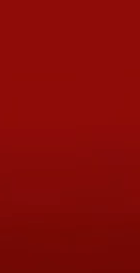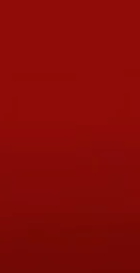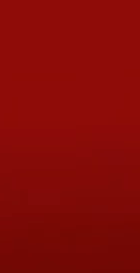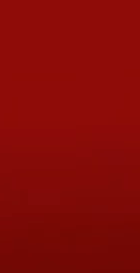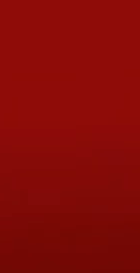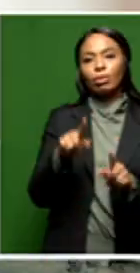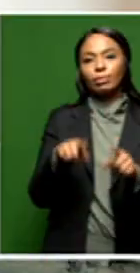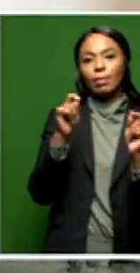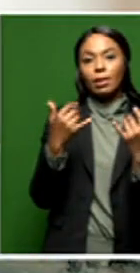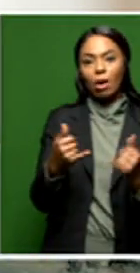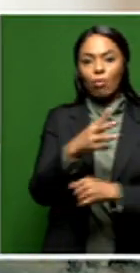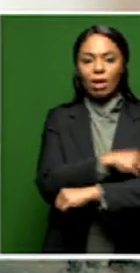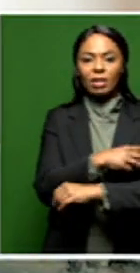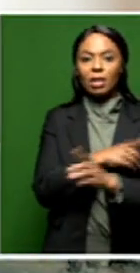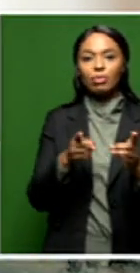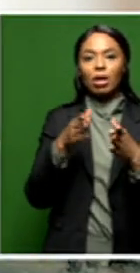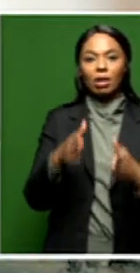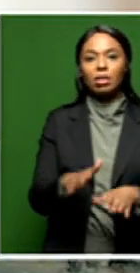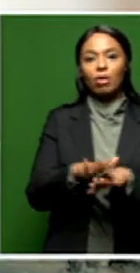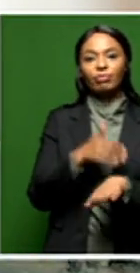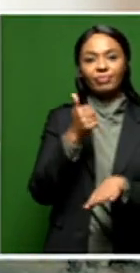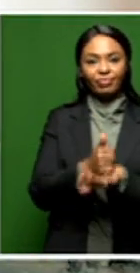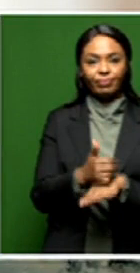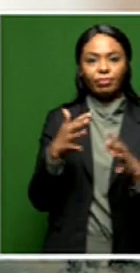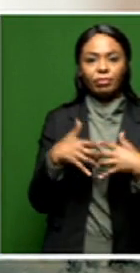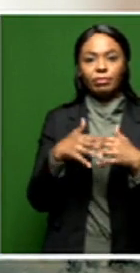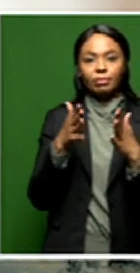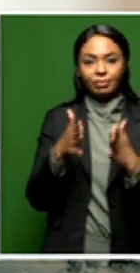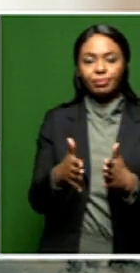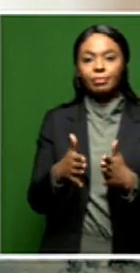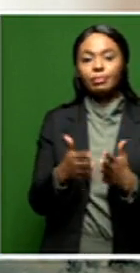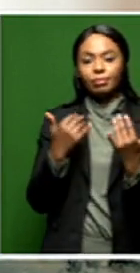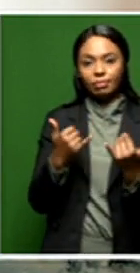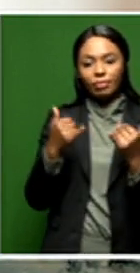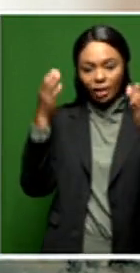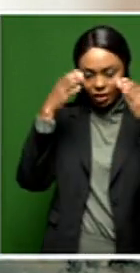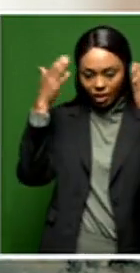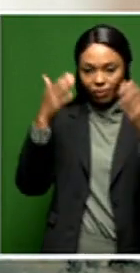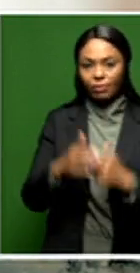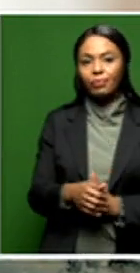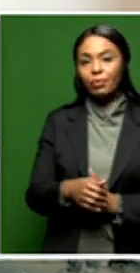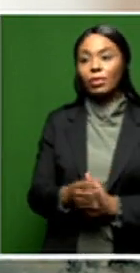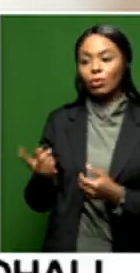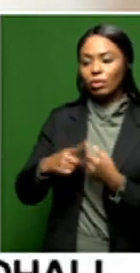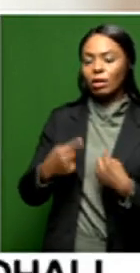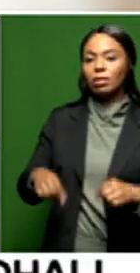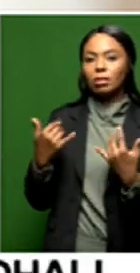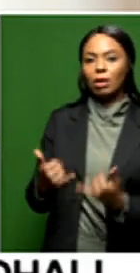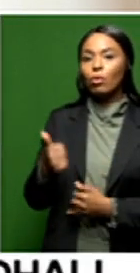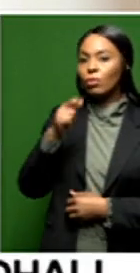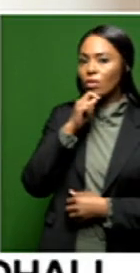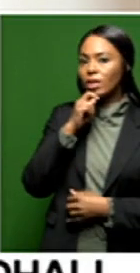joins us now to share more. Campbell, a very good morning to you. Thank you so much for joining us. Welcome to Morning Live. Good morning. Thanks very much for having